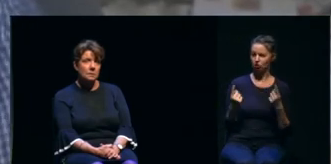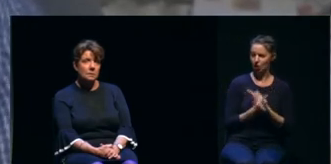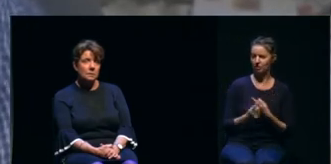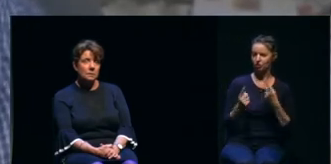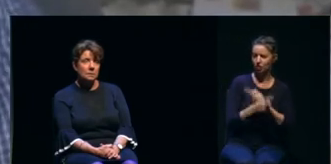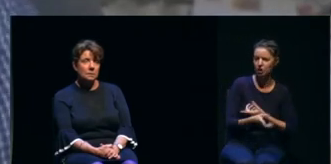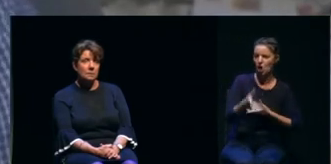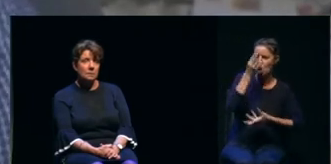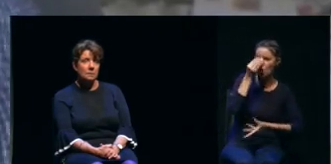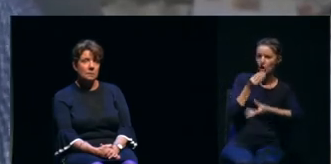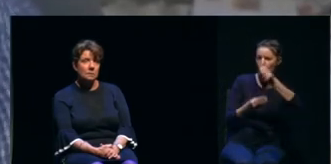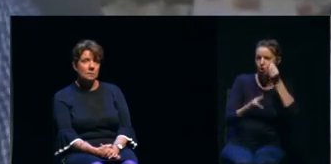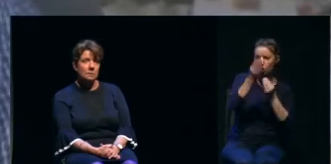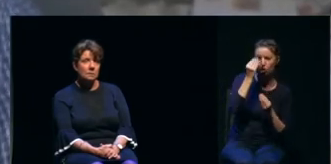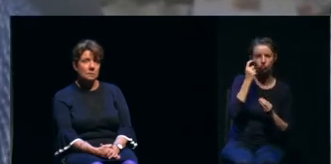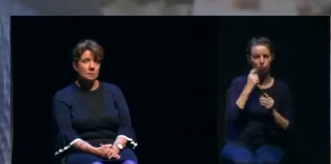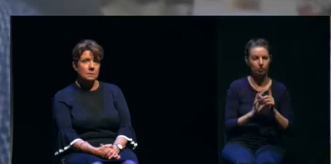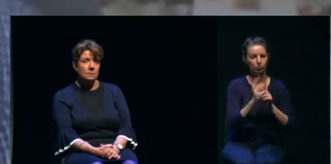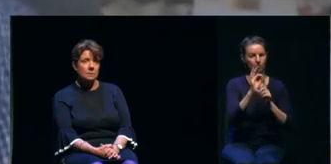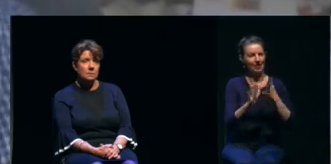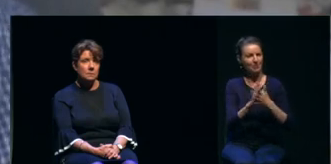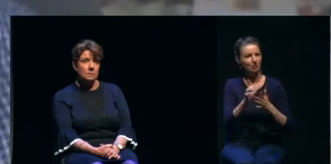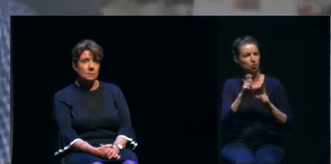learning and trying to be a better person, you're doing it completely wrong.